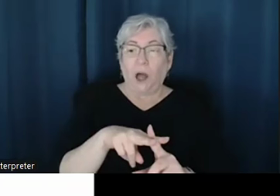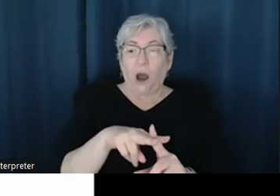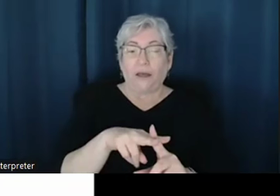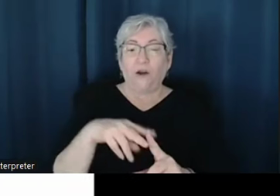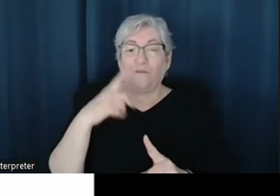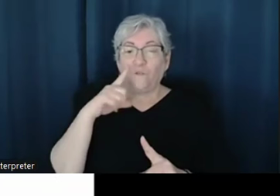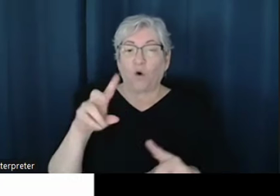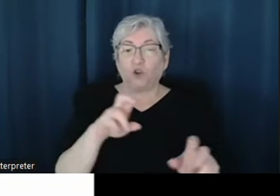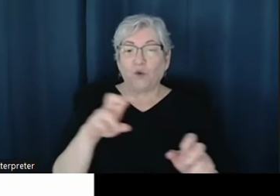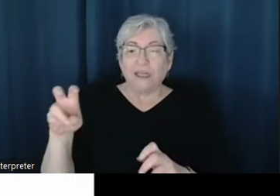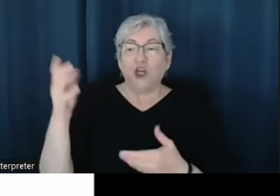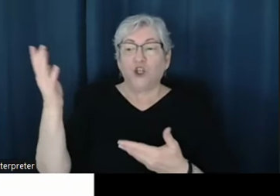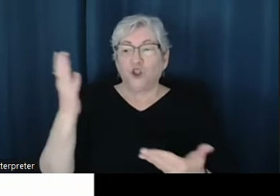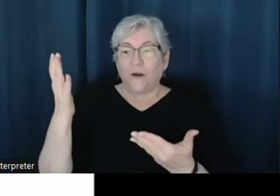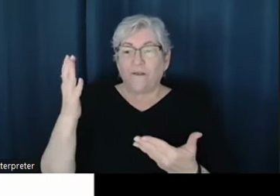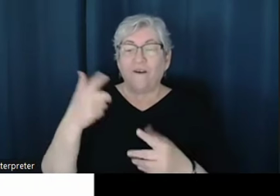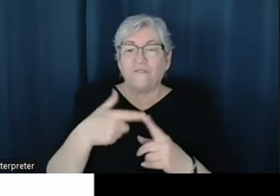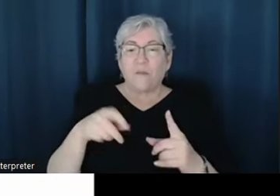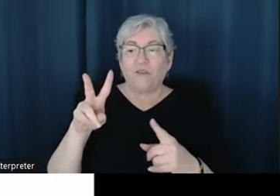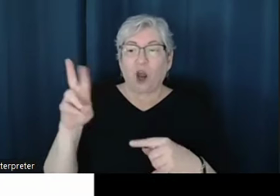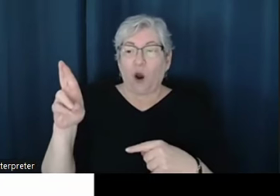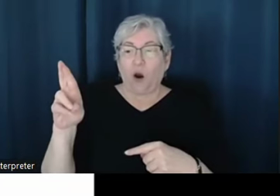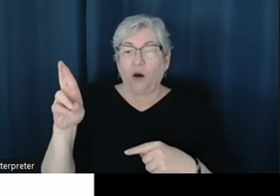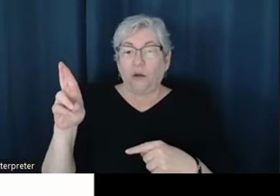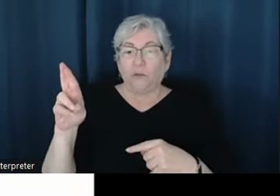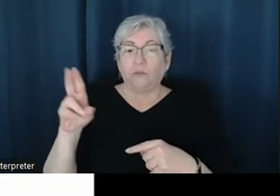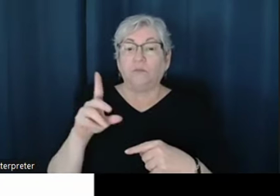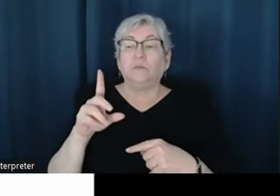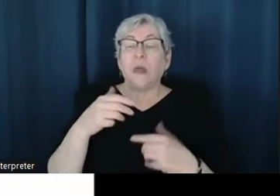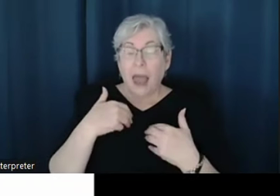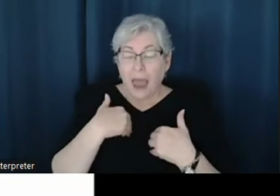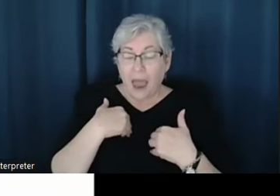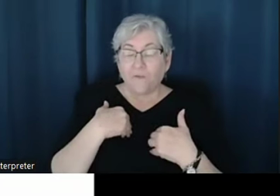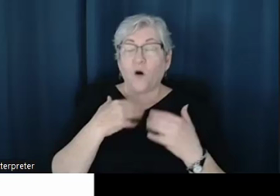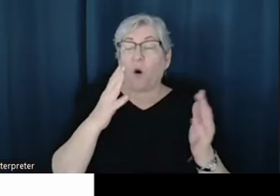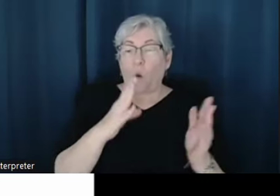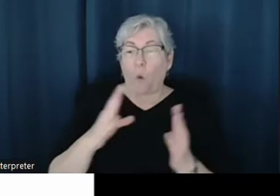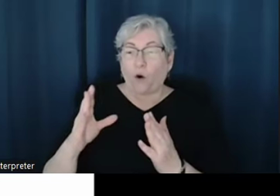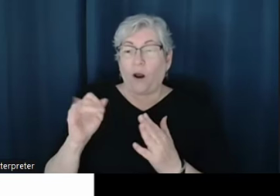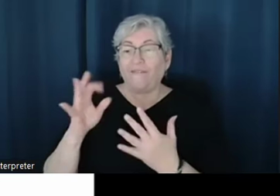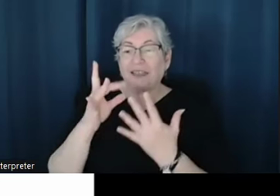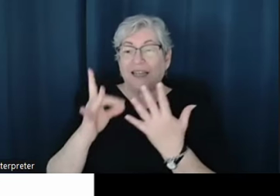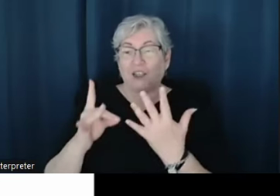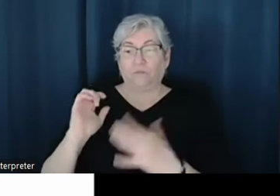for transition services from VR, and there is an order of selection in place,